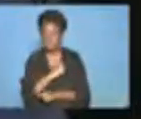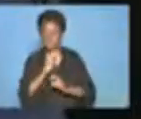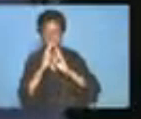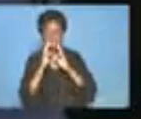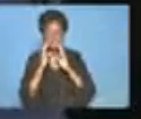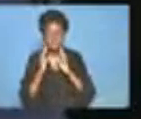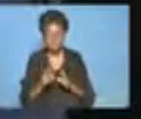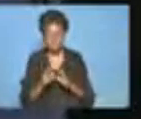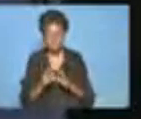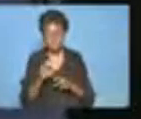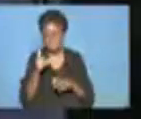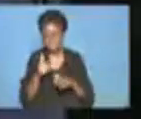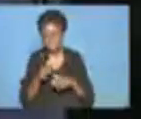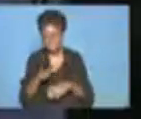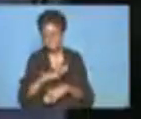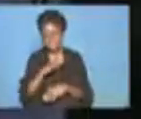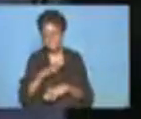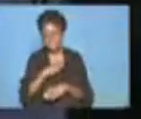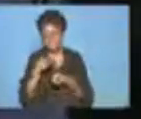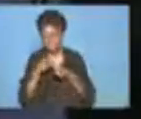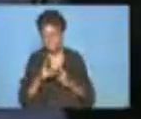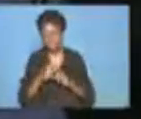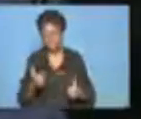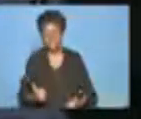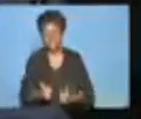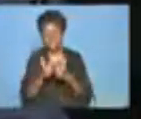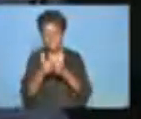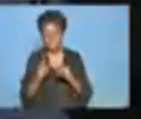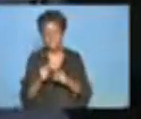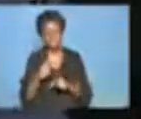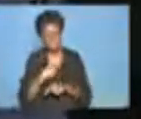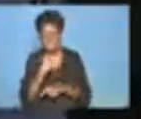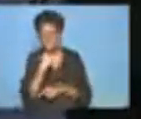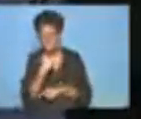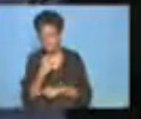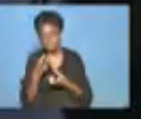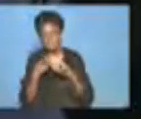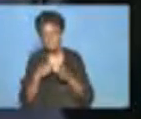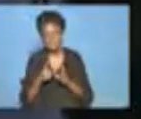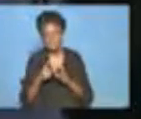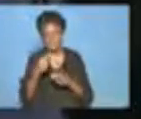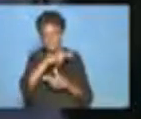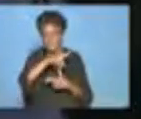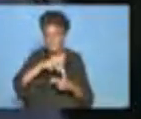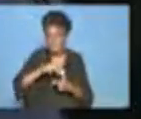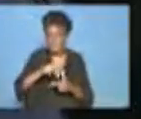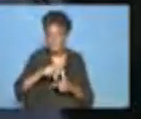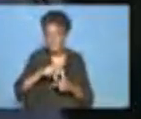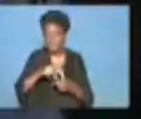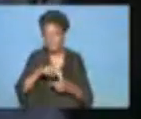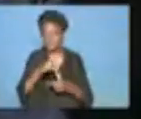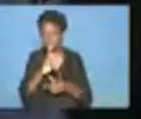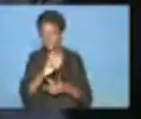responded in fine form to the challenges, as I indicated, during Hurricane